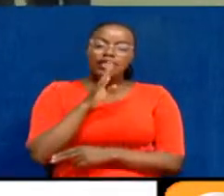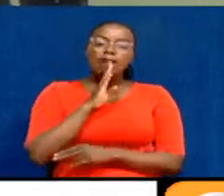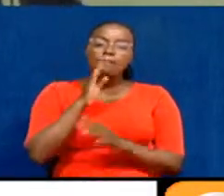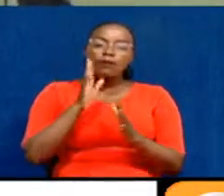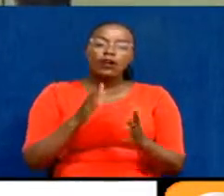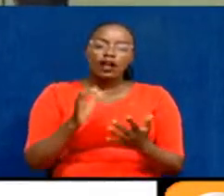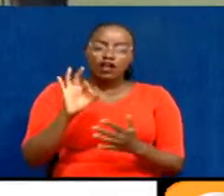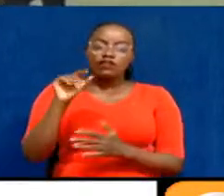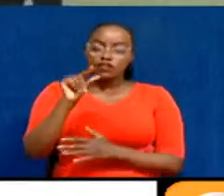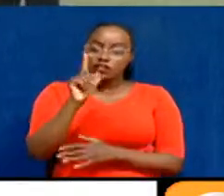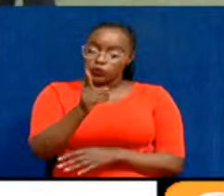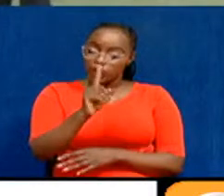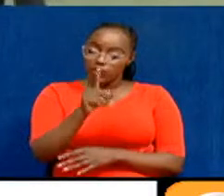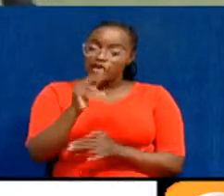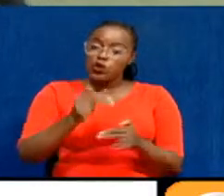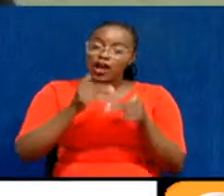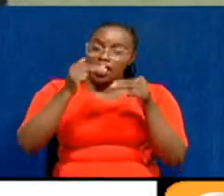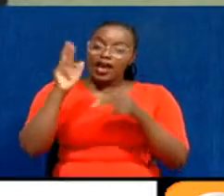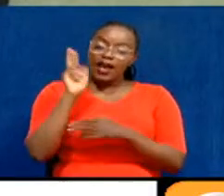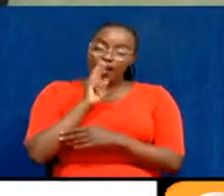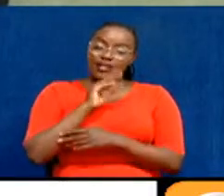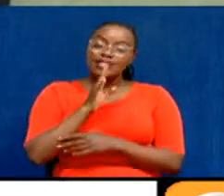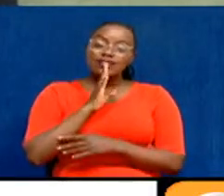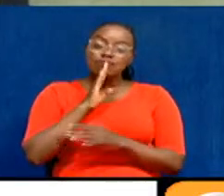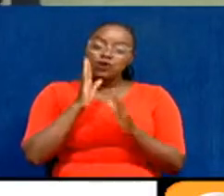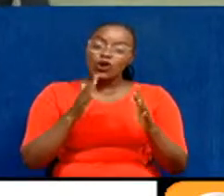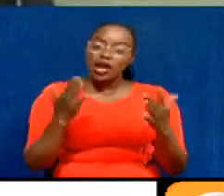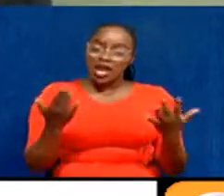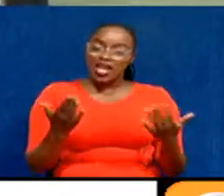borrower. Francis, high-risk borrower.